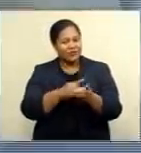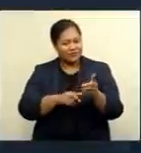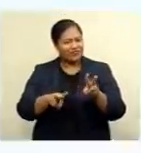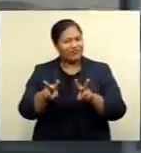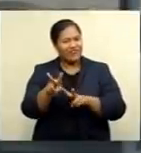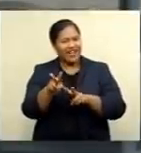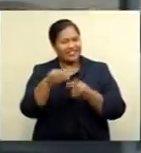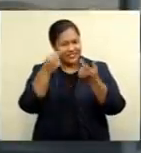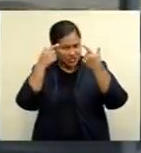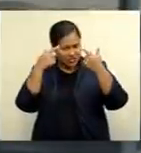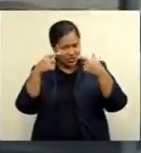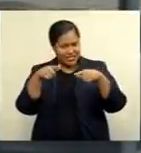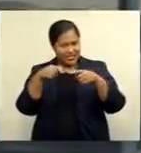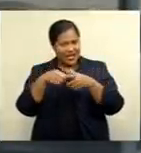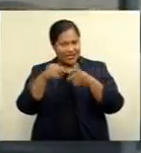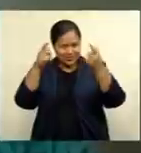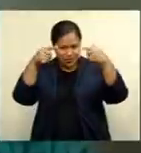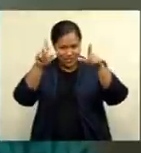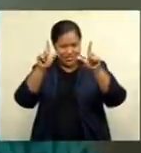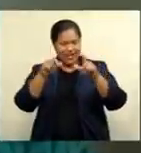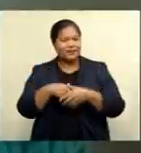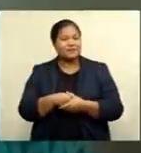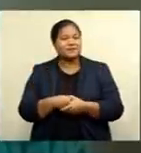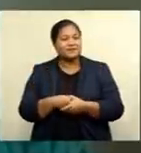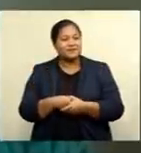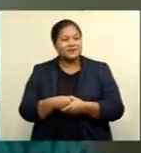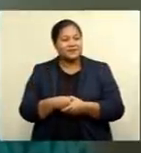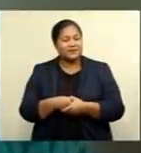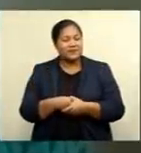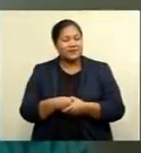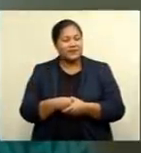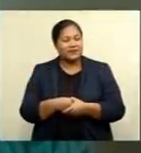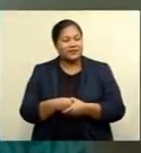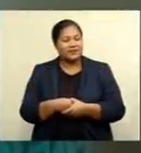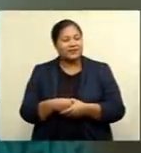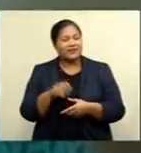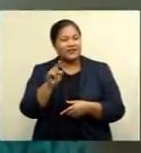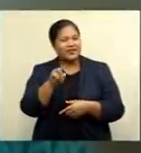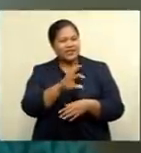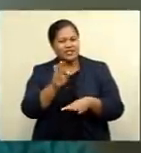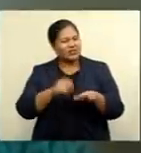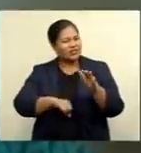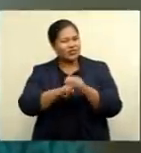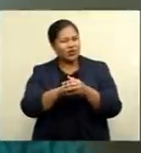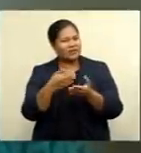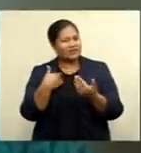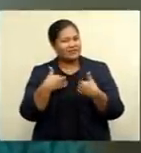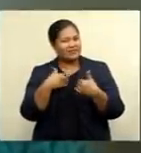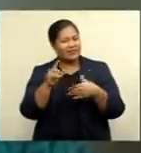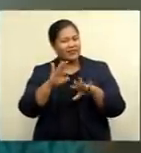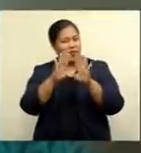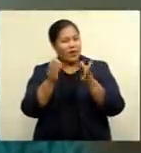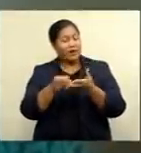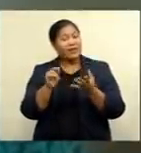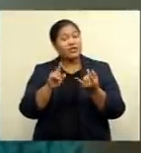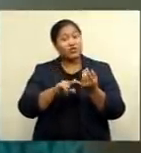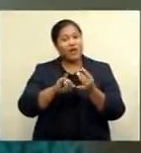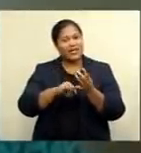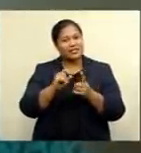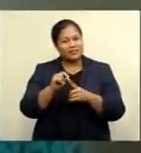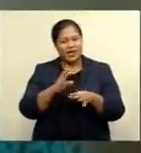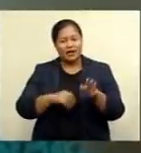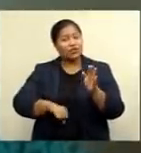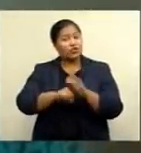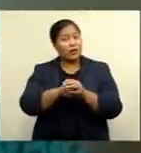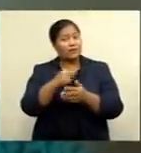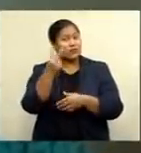Research, Professor Derek Armstrong. That is not the total of universities in the world, but USP is ranked in the top